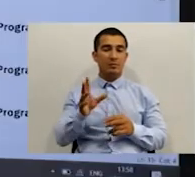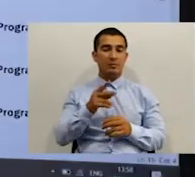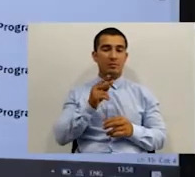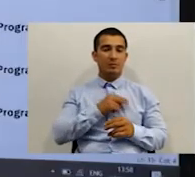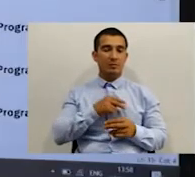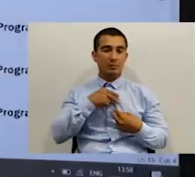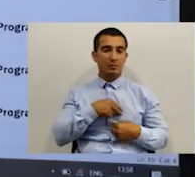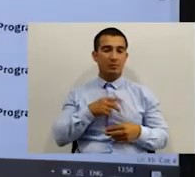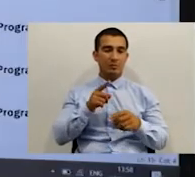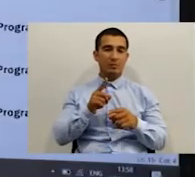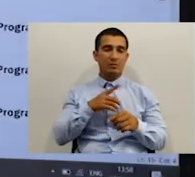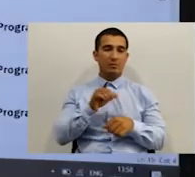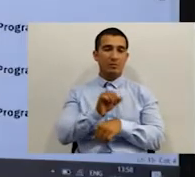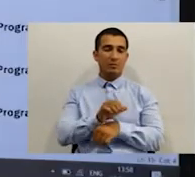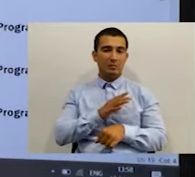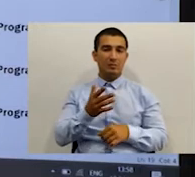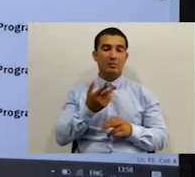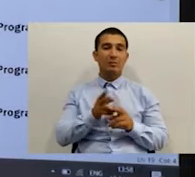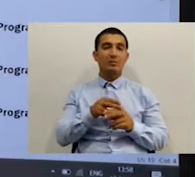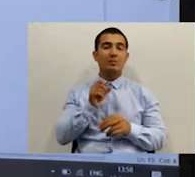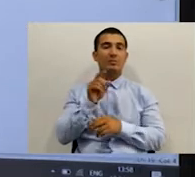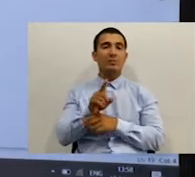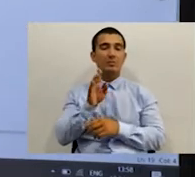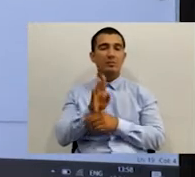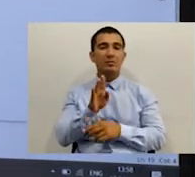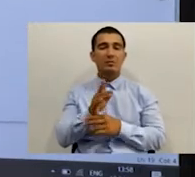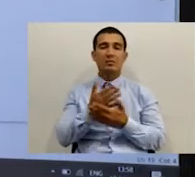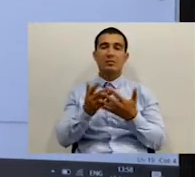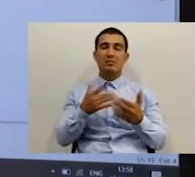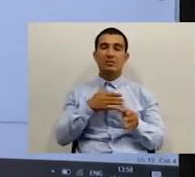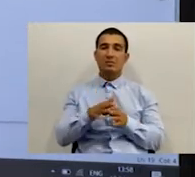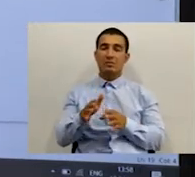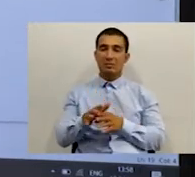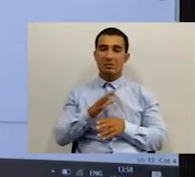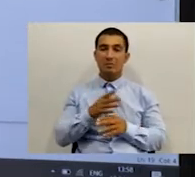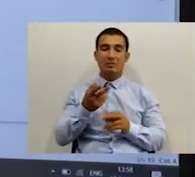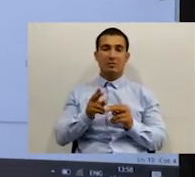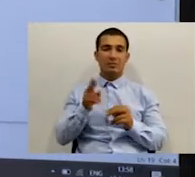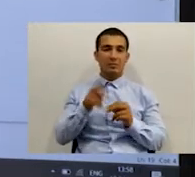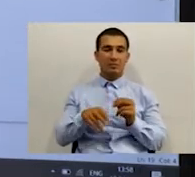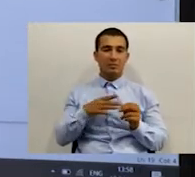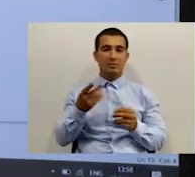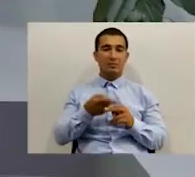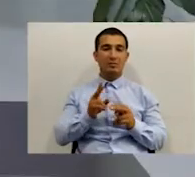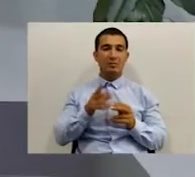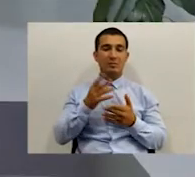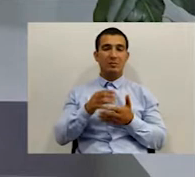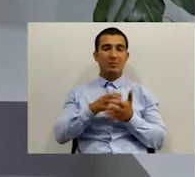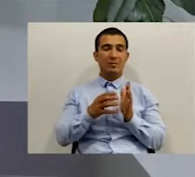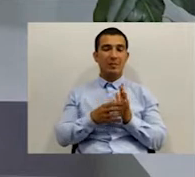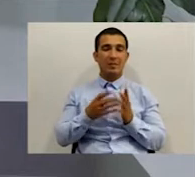Mana dastur ishlashdan to'xtadi, ya'ni buyruqlar bajarib bo'lindi. E'tibor bersangiz, ajoyib